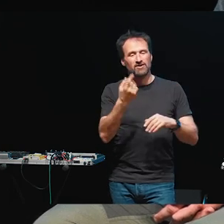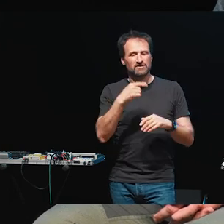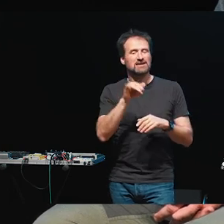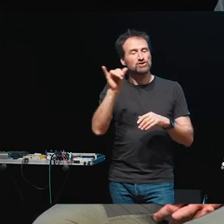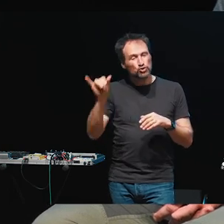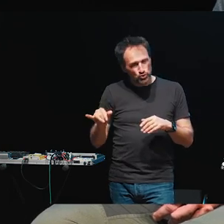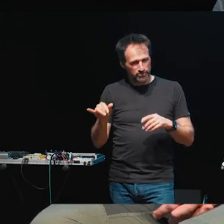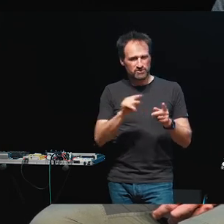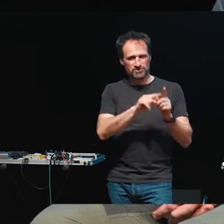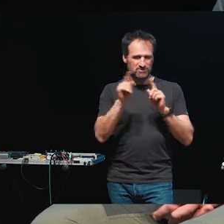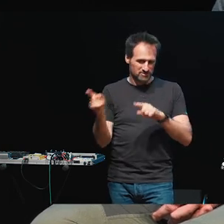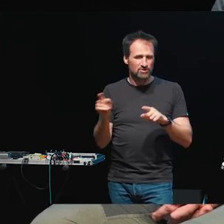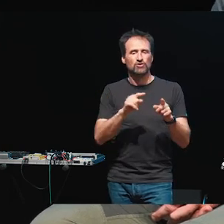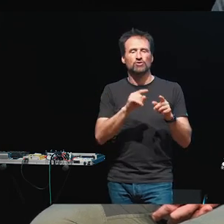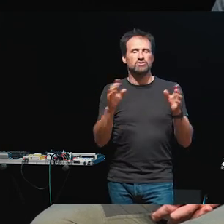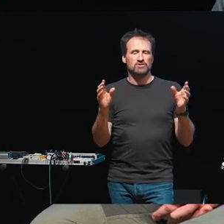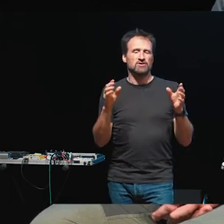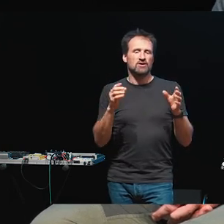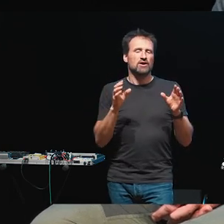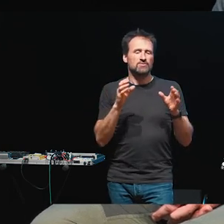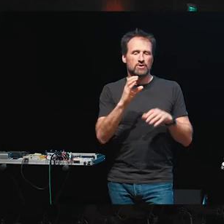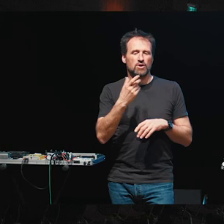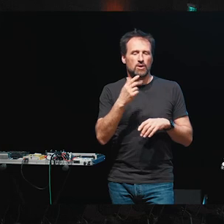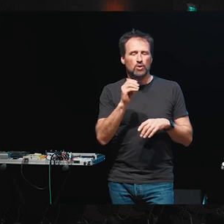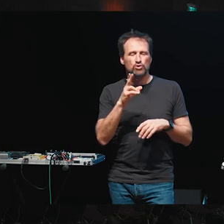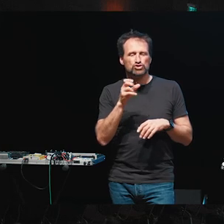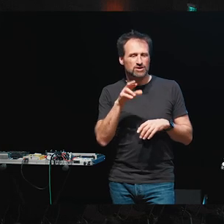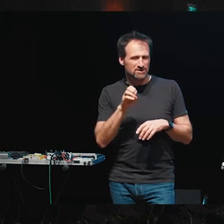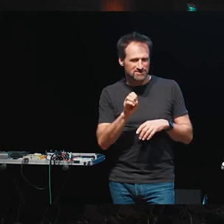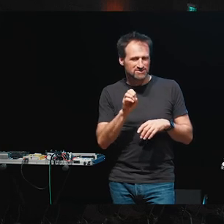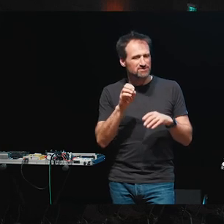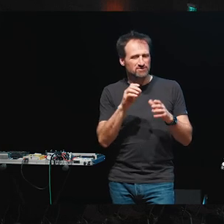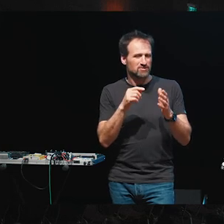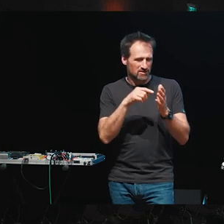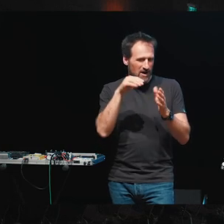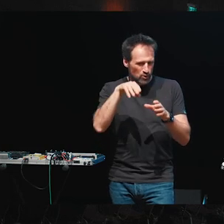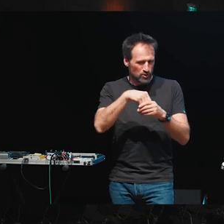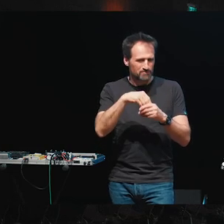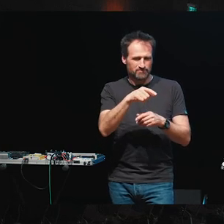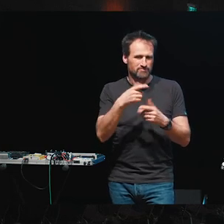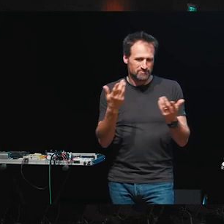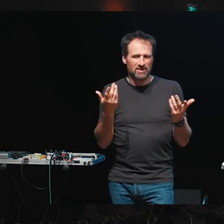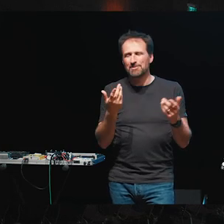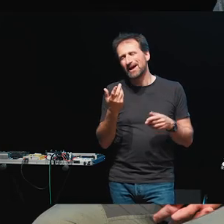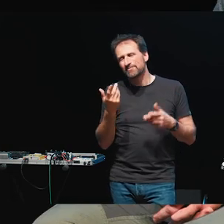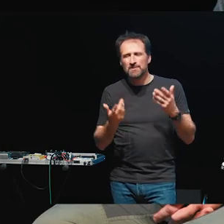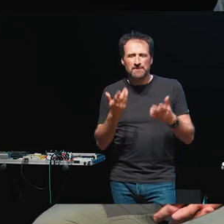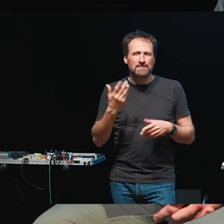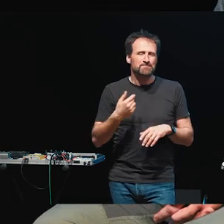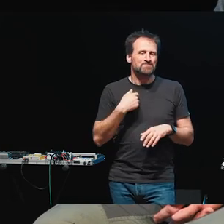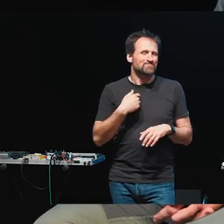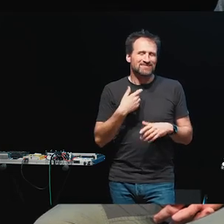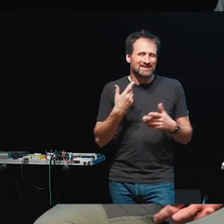as efficient as closures in OCaml, for example. But there's other ways to split this. I imagine it'll be this way, that we